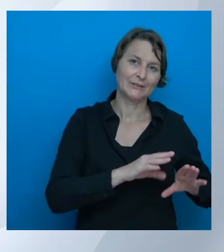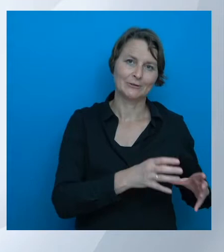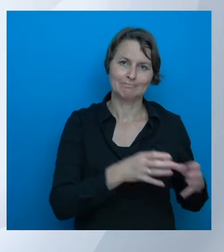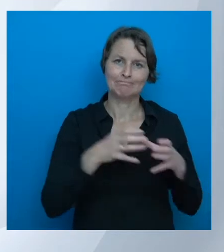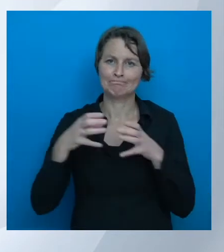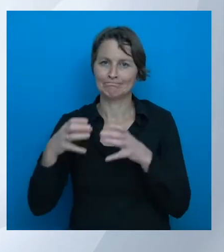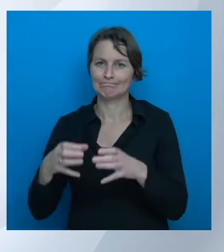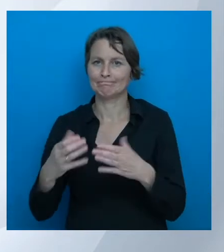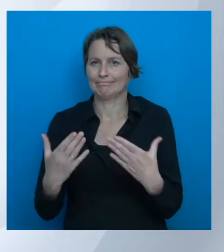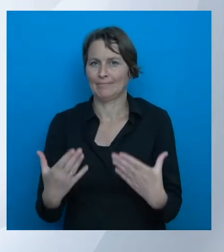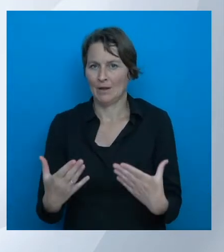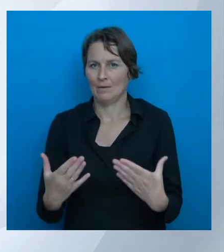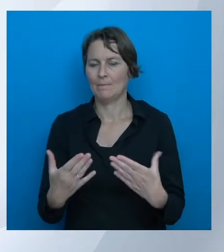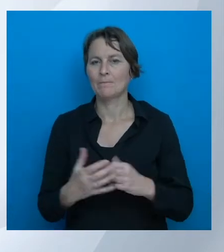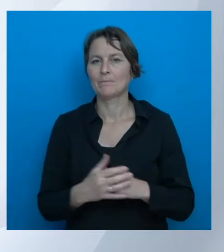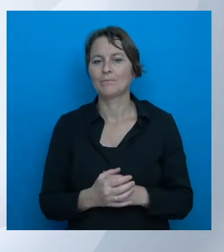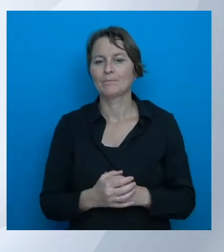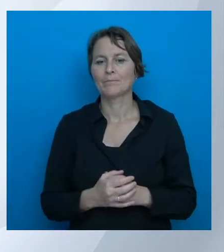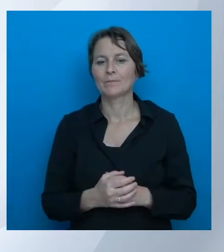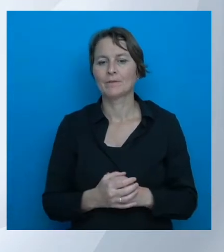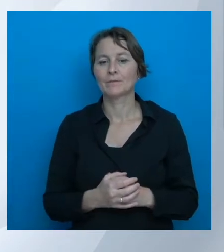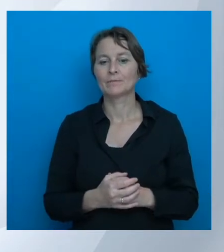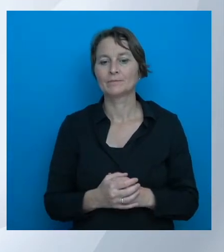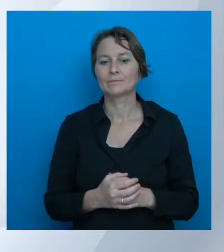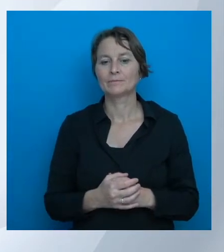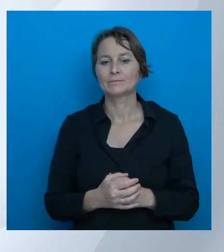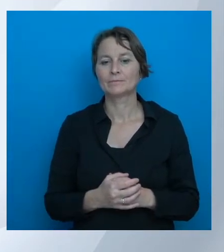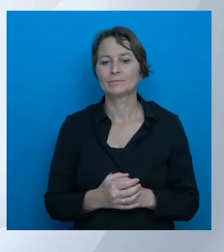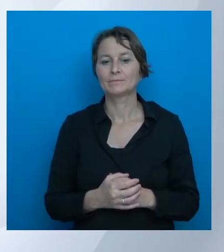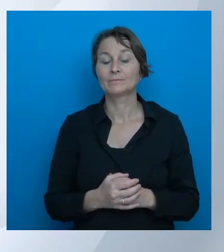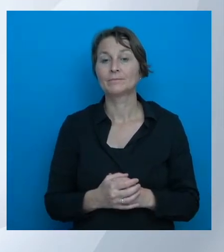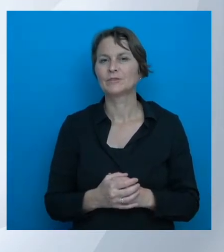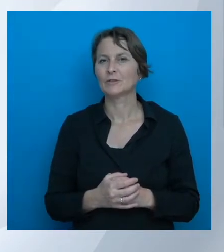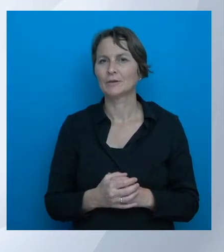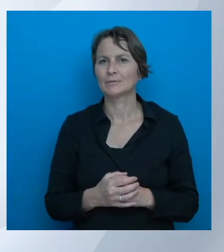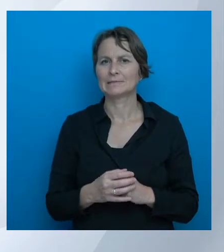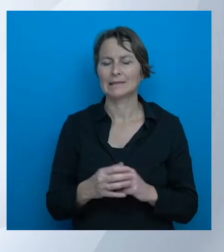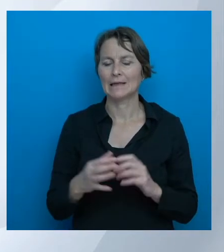And we are connected with the wrong cluster, so let's connect with the right one.